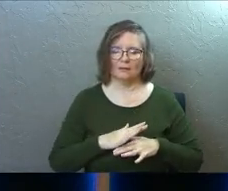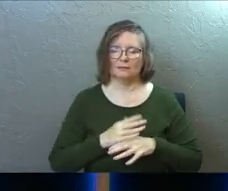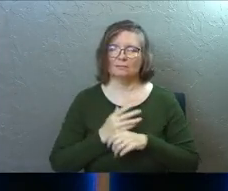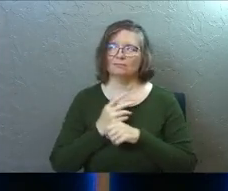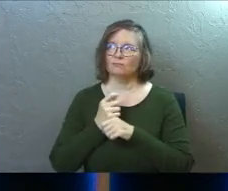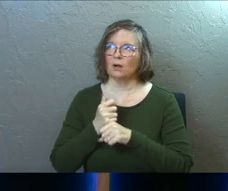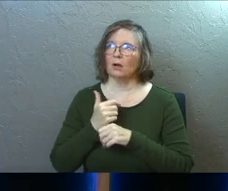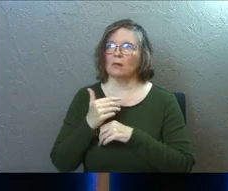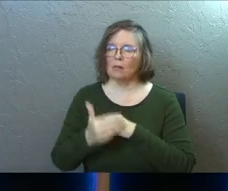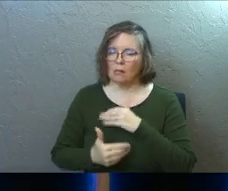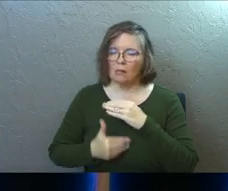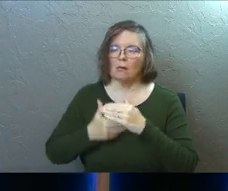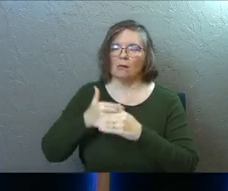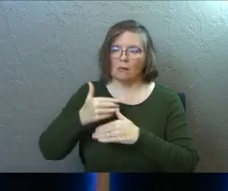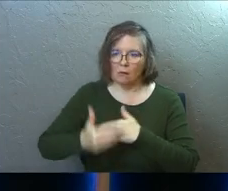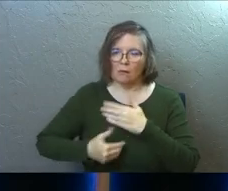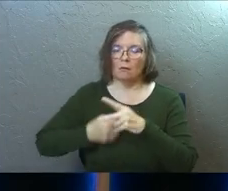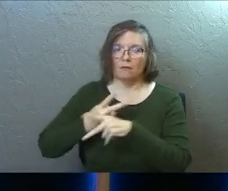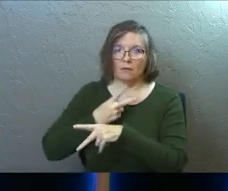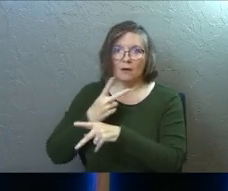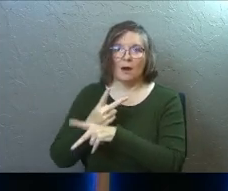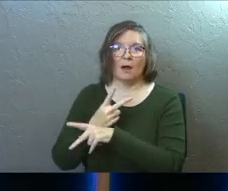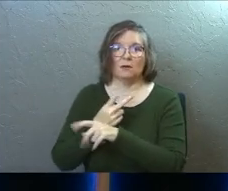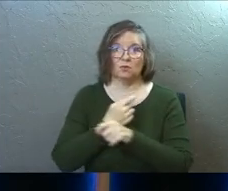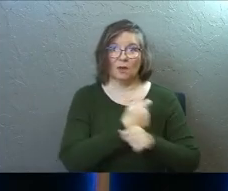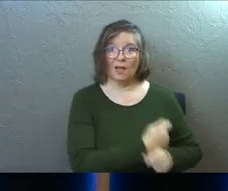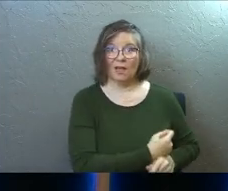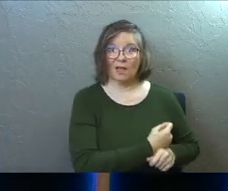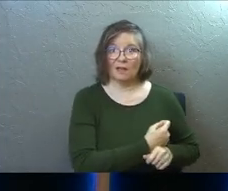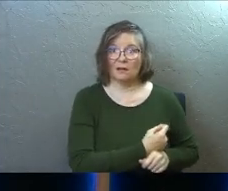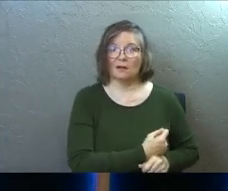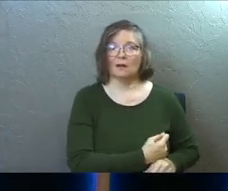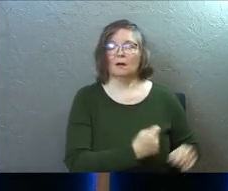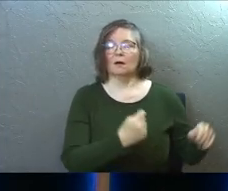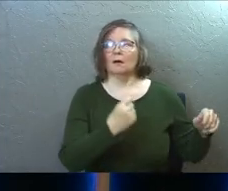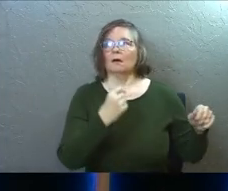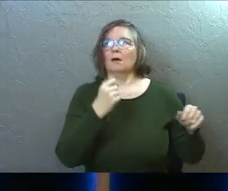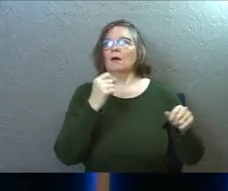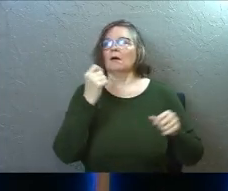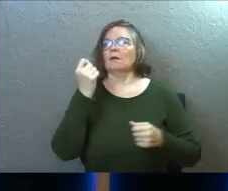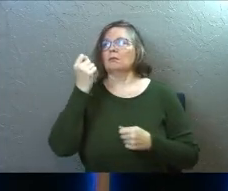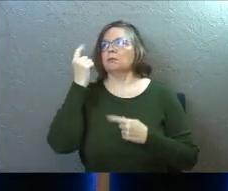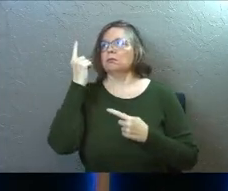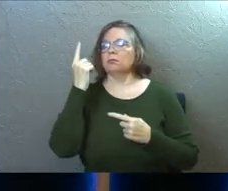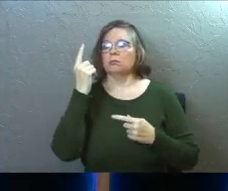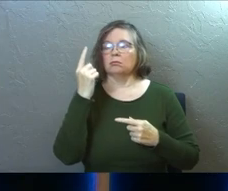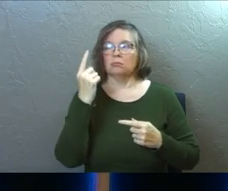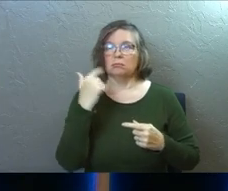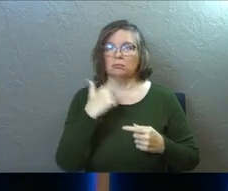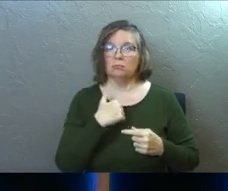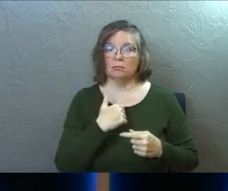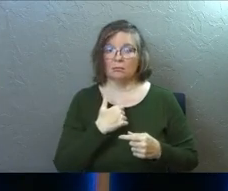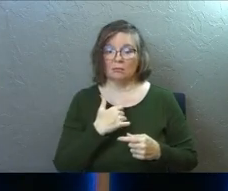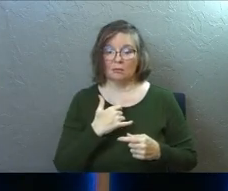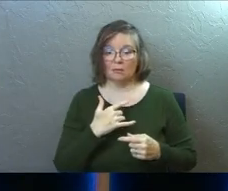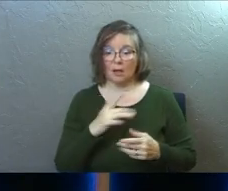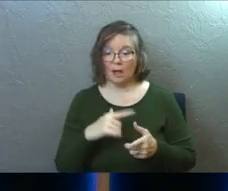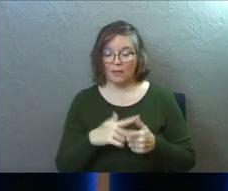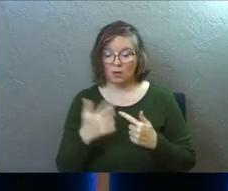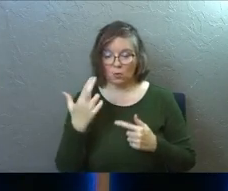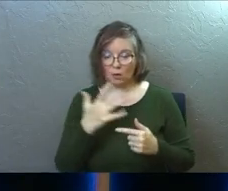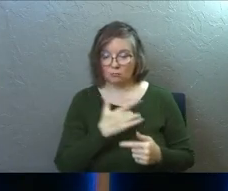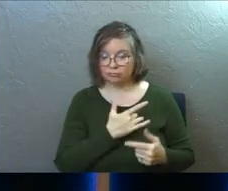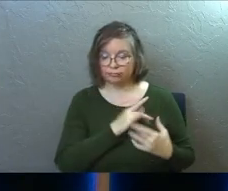keeping you stuck. And so when the shackles finally come off and you're like, oh my gosh, I'm wrecked again. Just like I was in the very beginning,